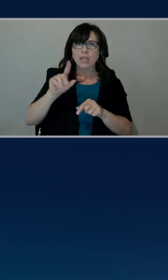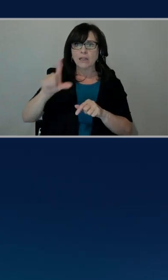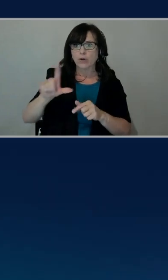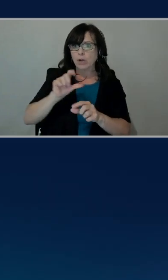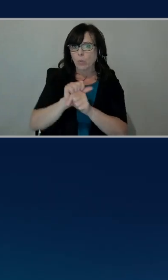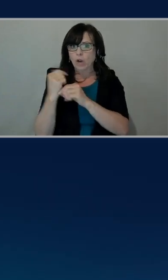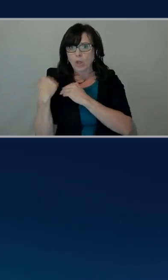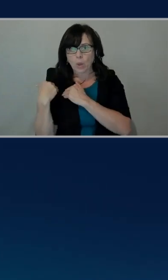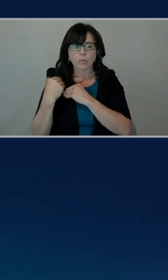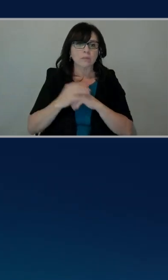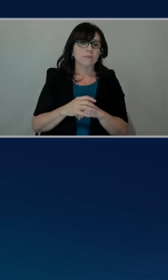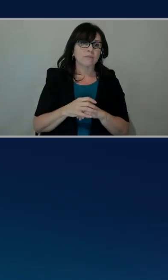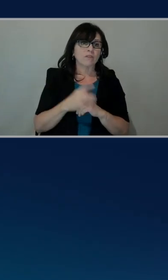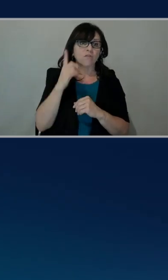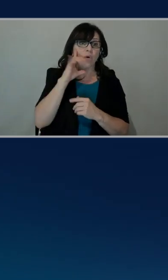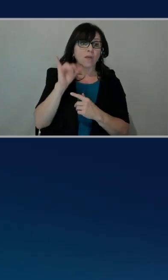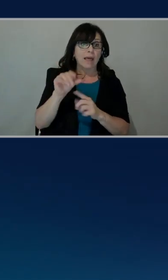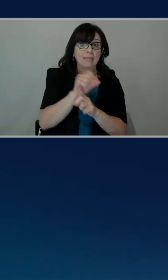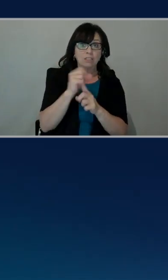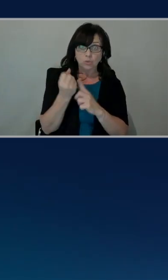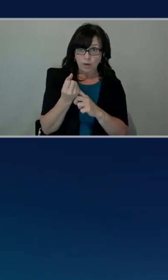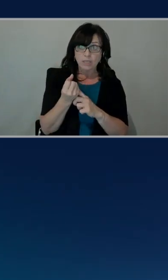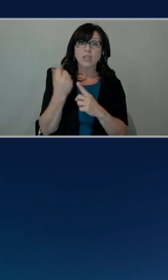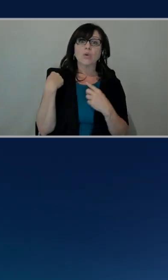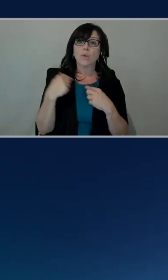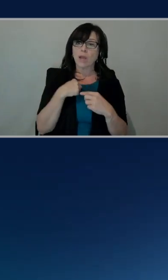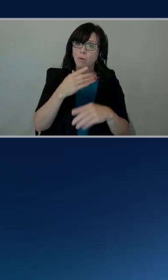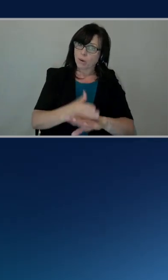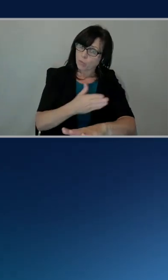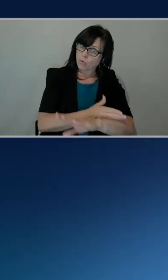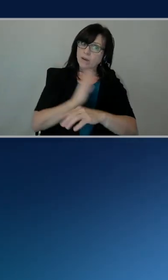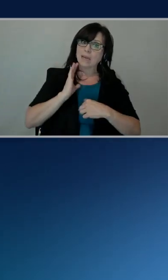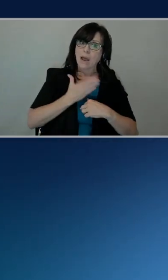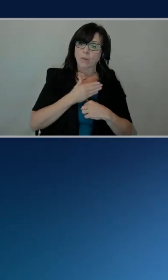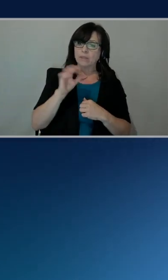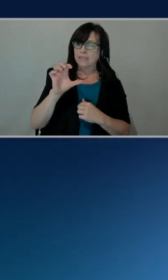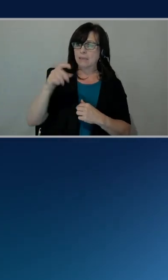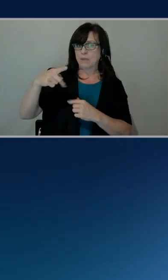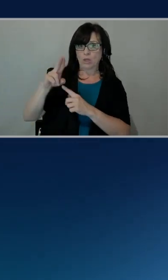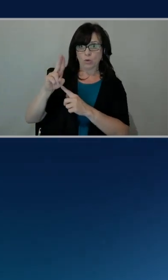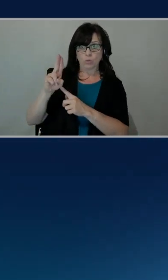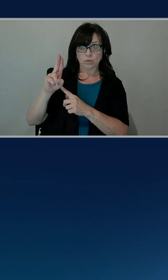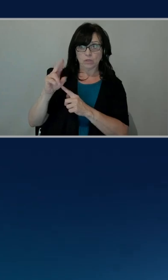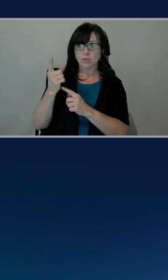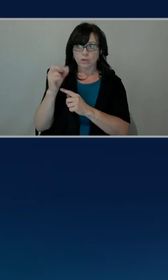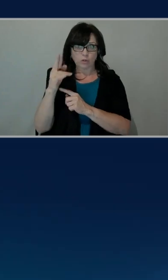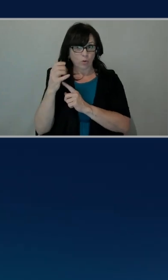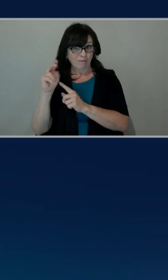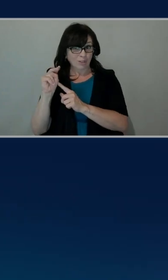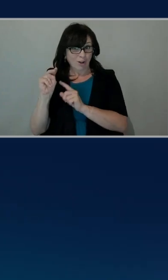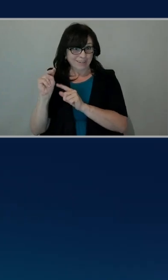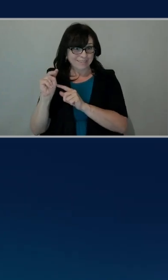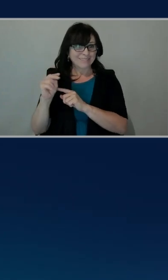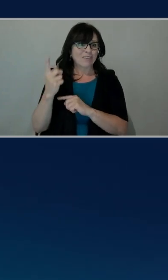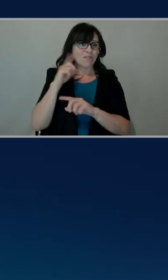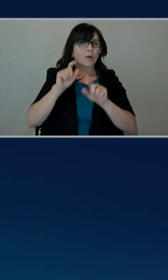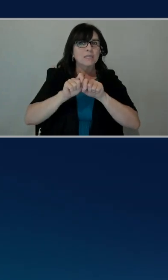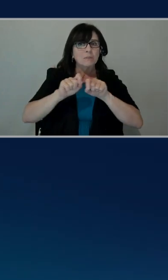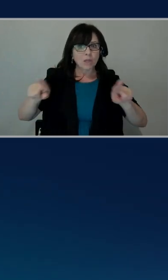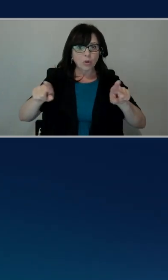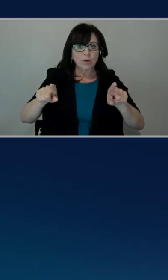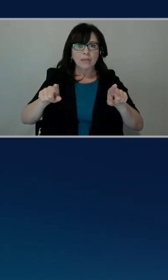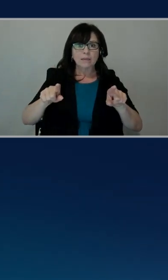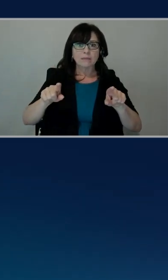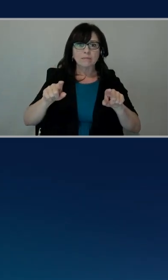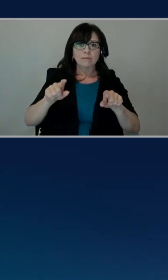So in this context, we are actually innovating and improving our CPUs, that is Graviton instances, for deploying ML